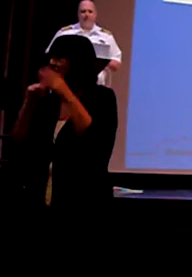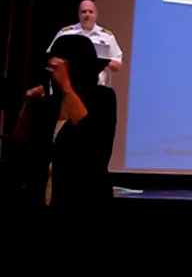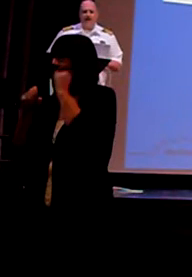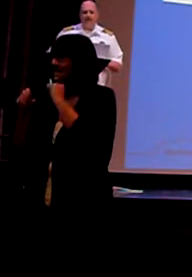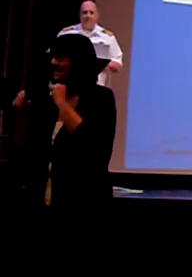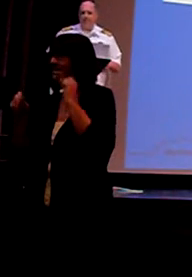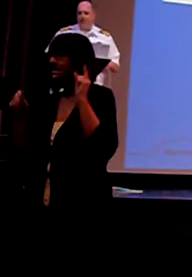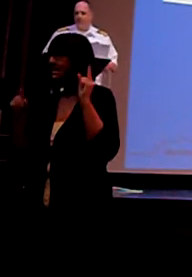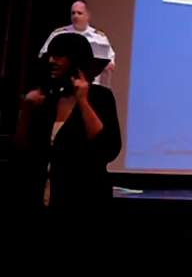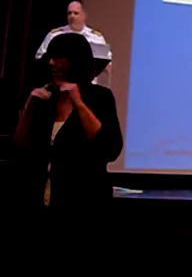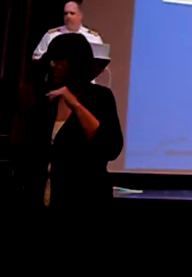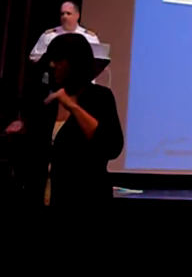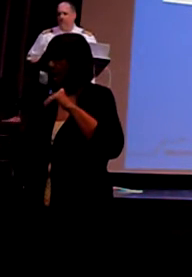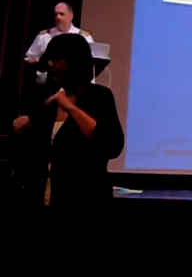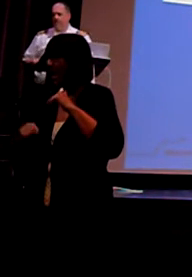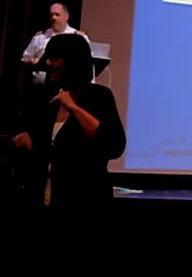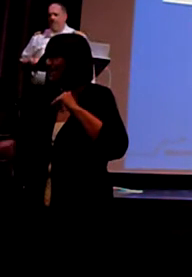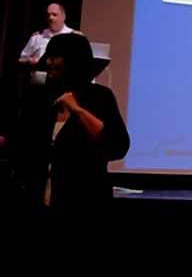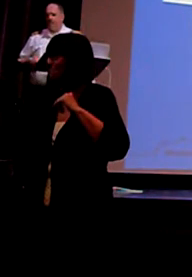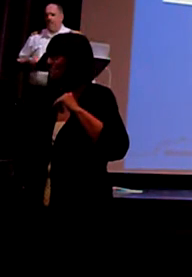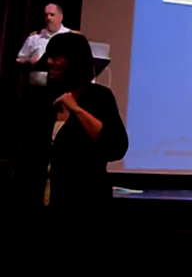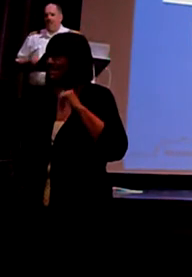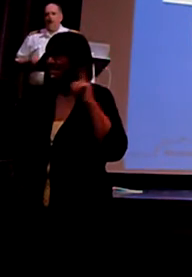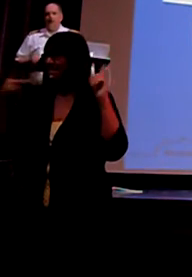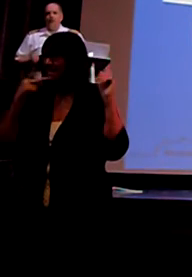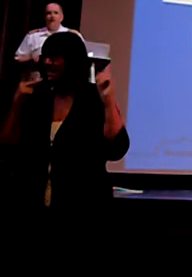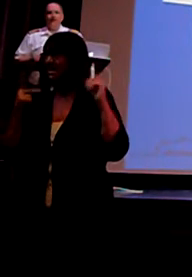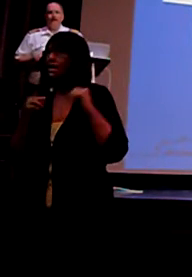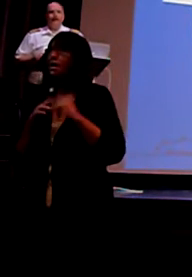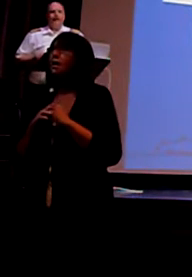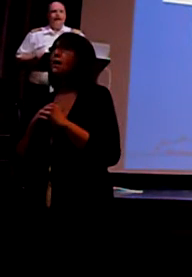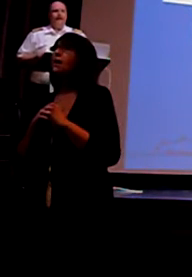abyss at the bottom there.